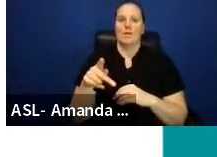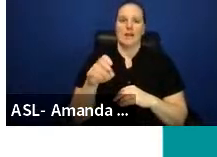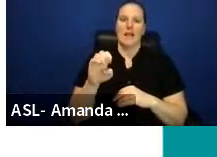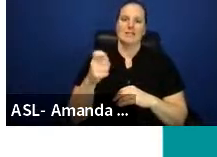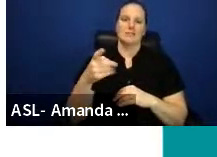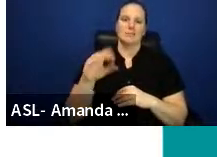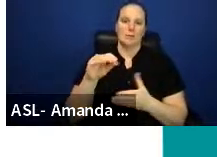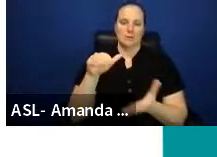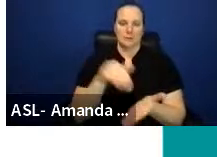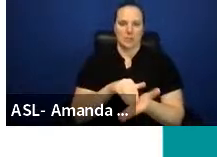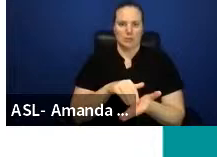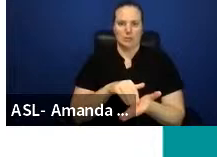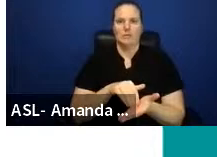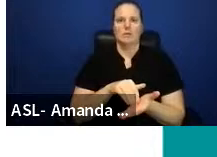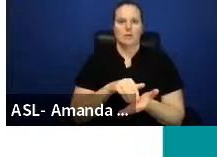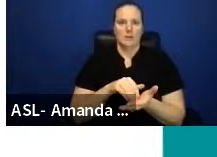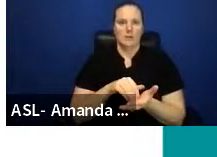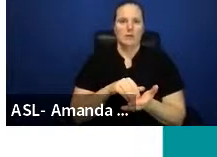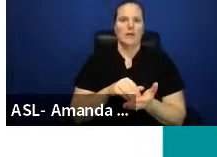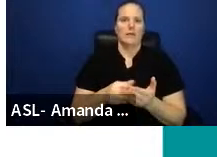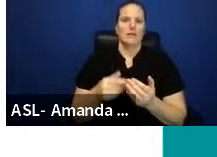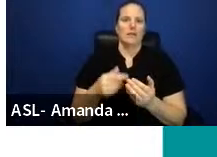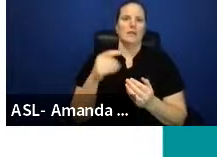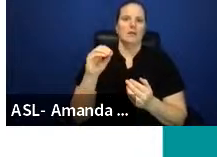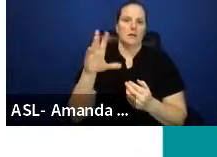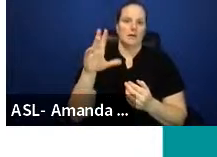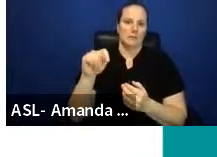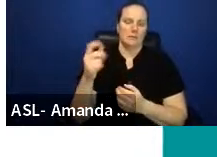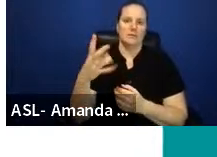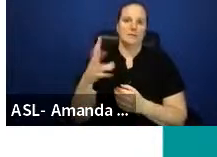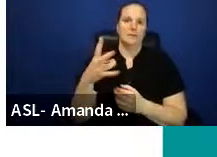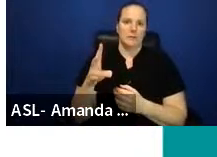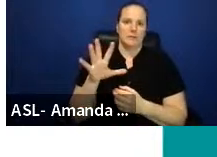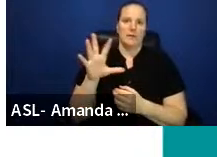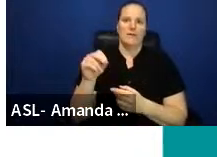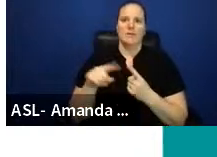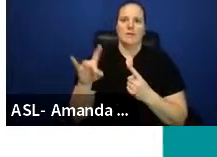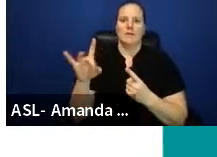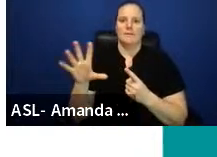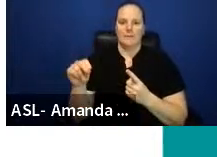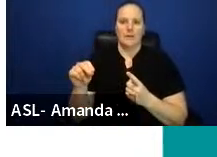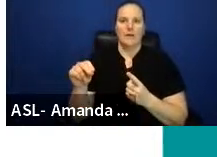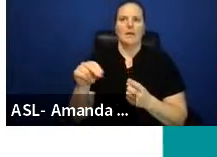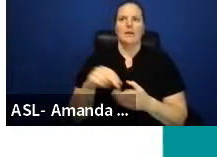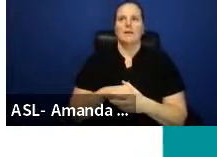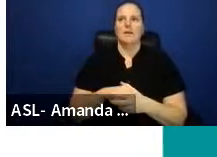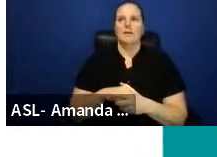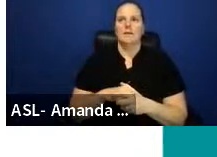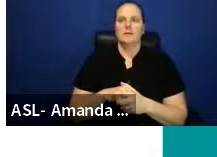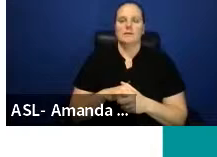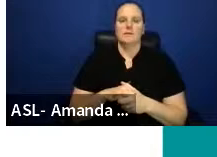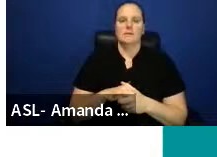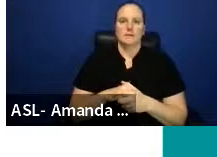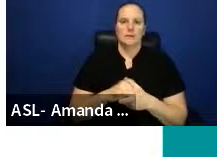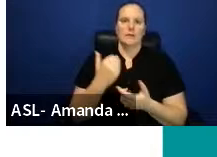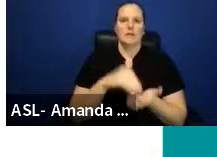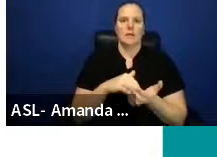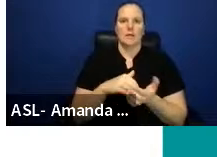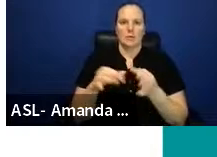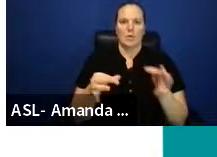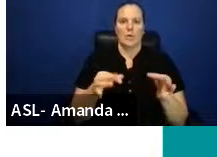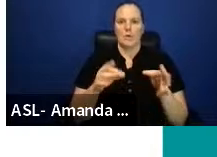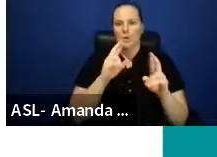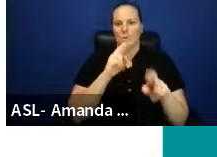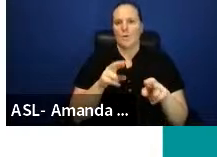Expo Center, October 17th, 5:30 to 8:30. And once again, a court reporter will be